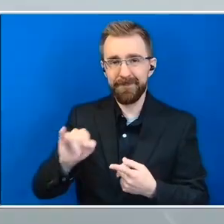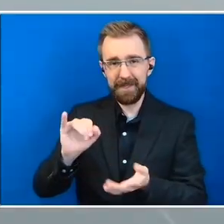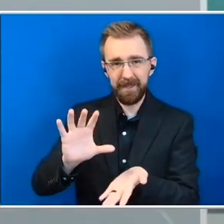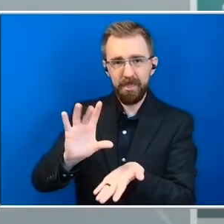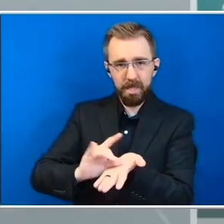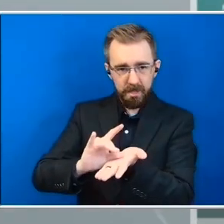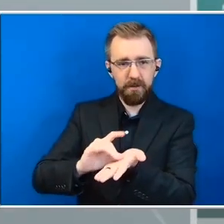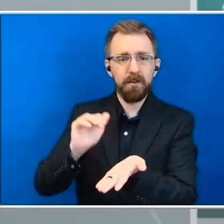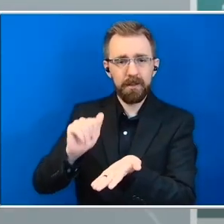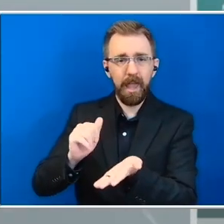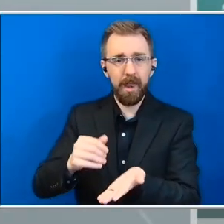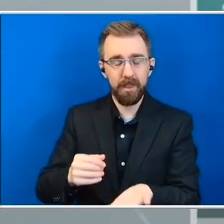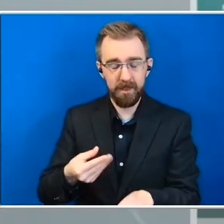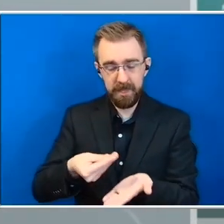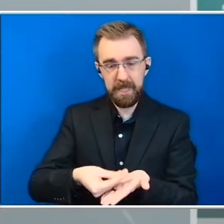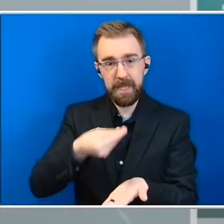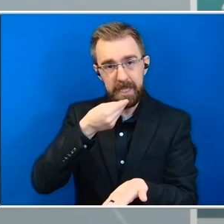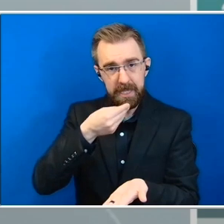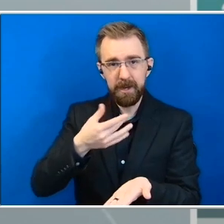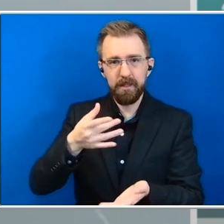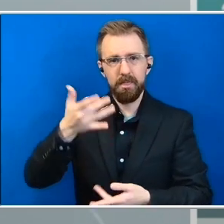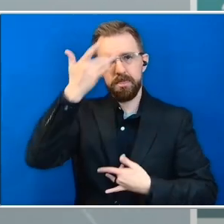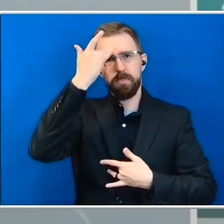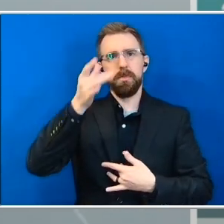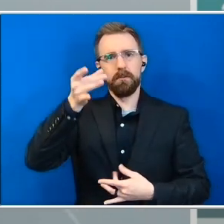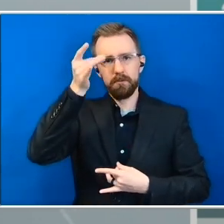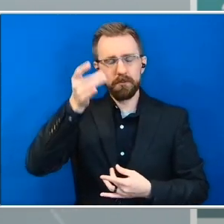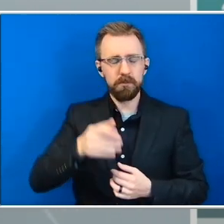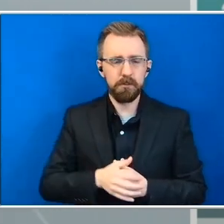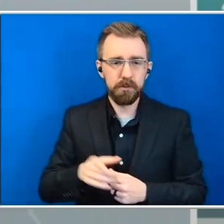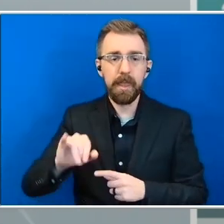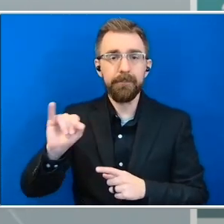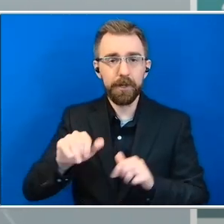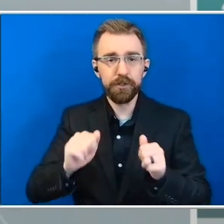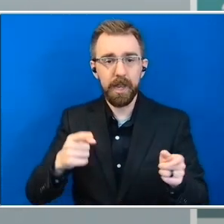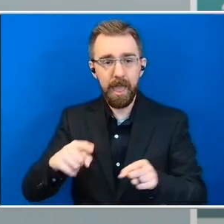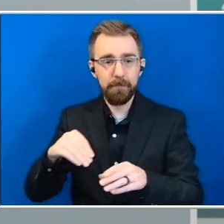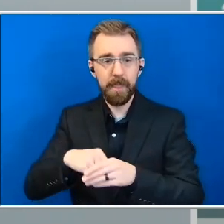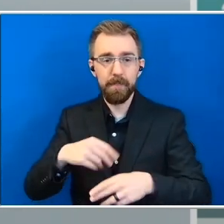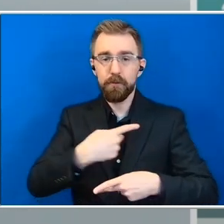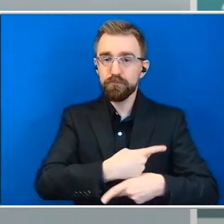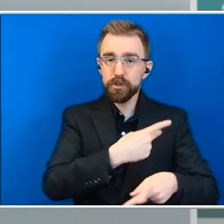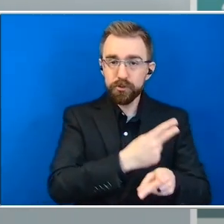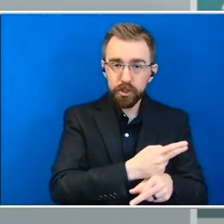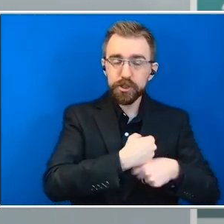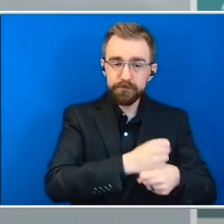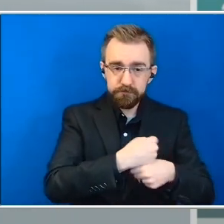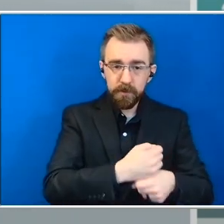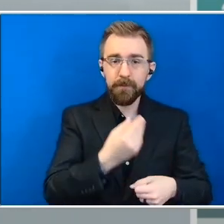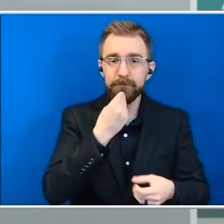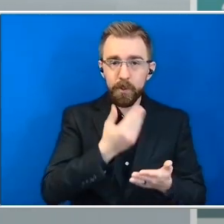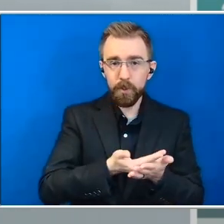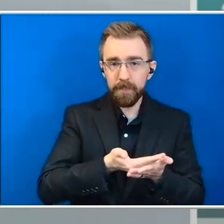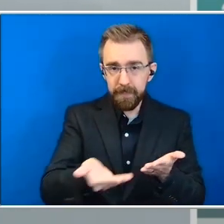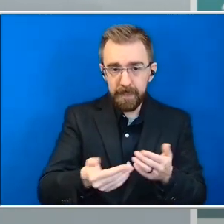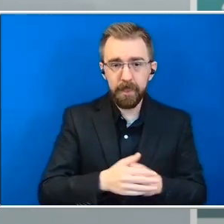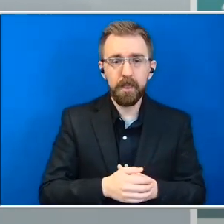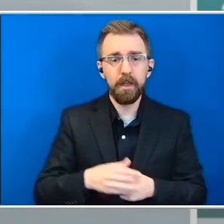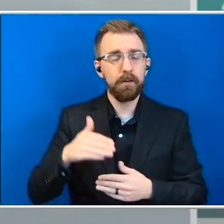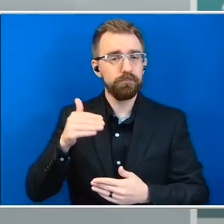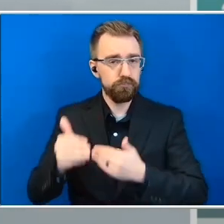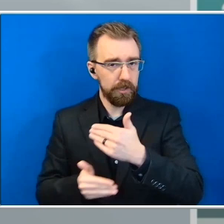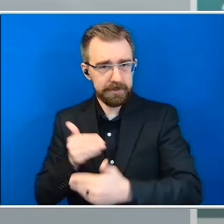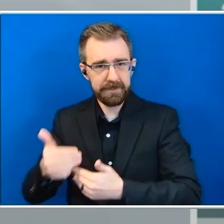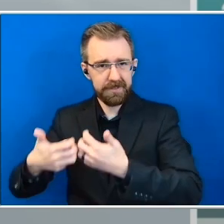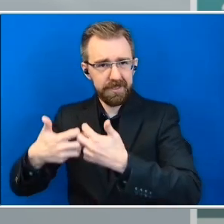from that. So infection can occur in the production of the food item or the substance or the processing. You'll see this graphic